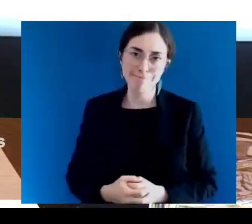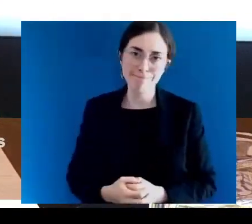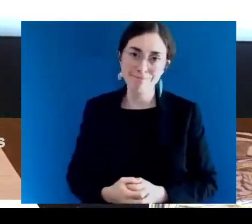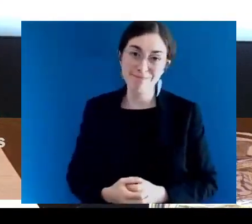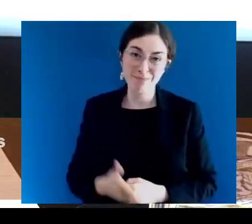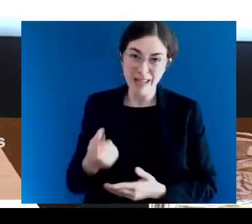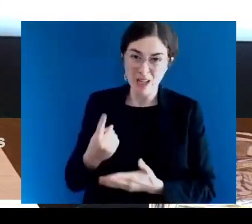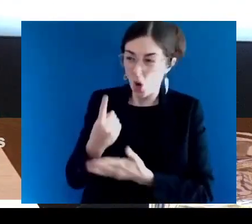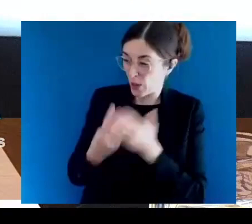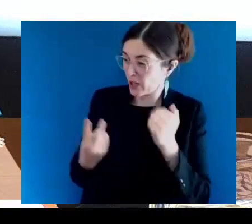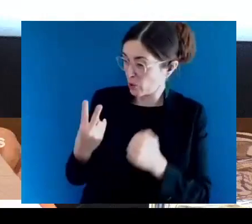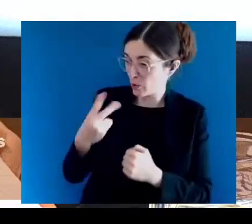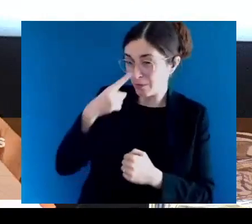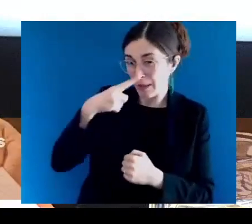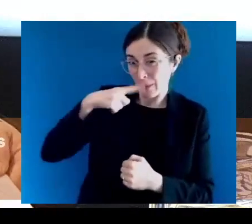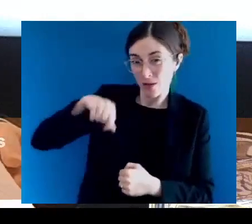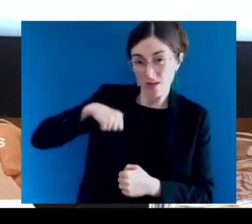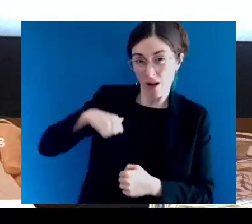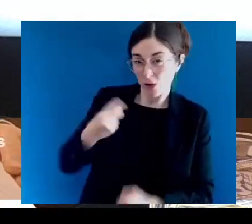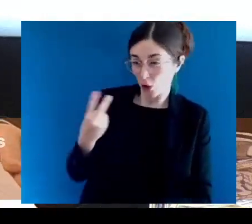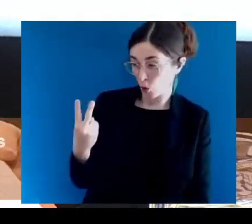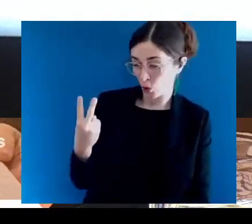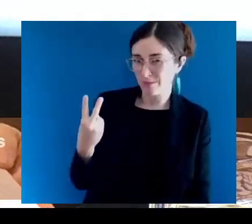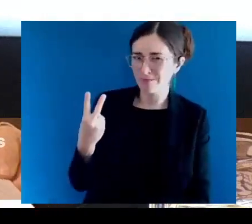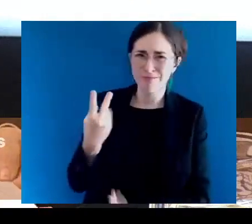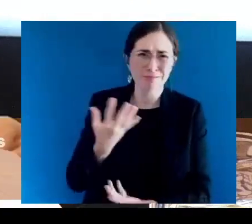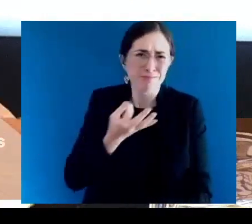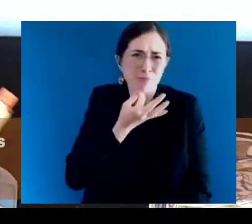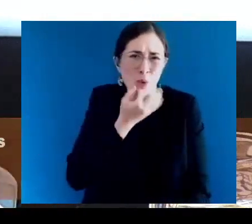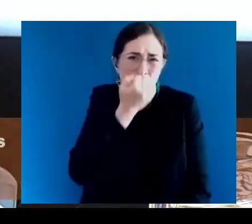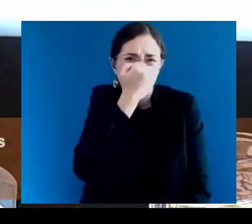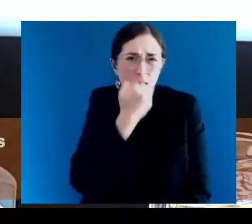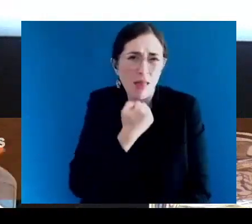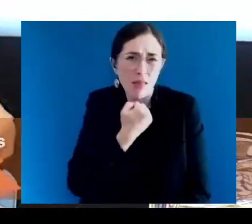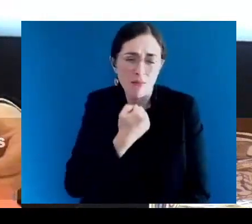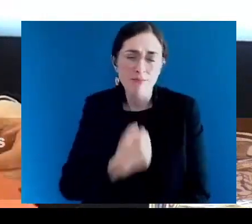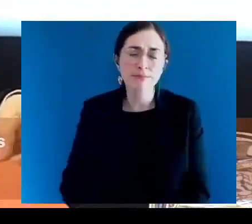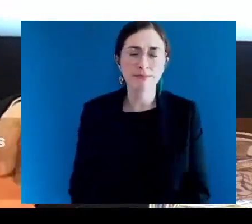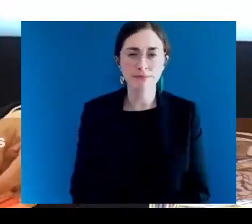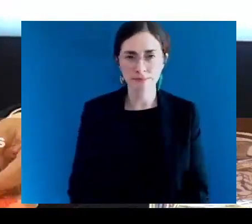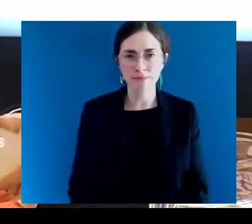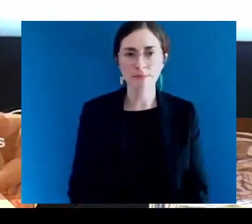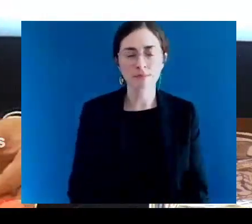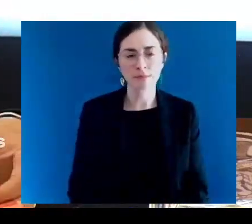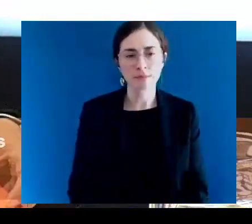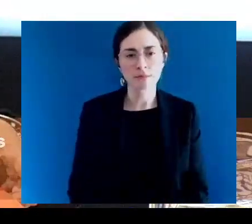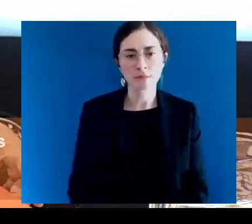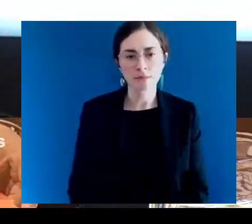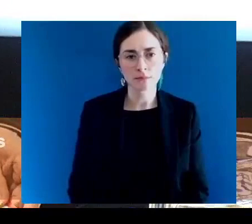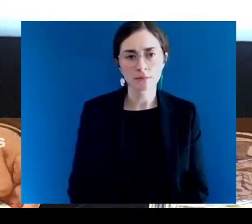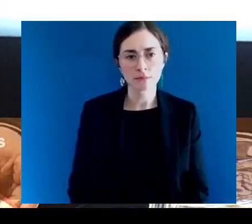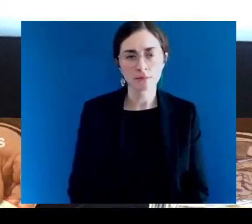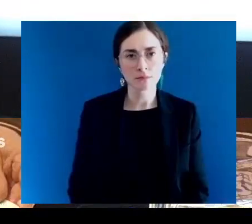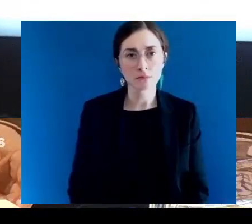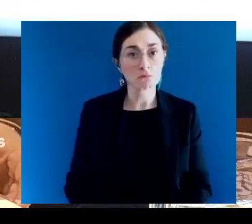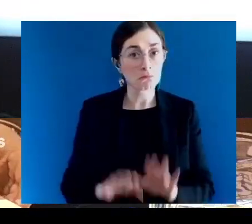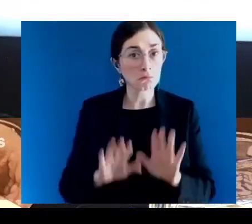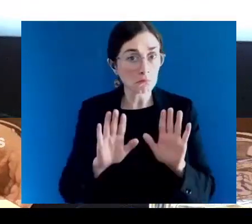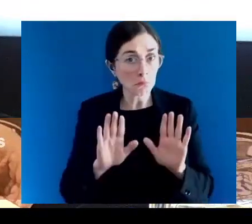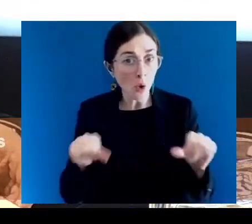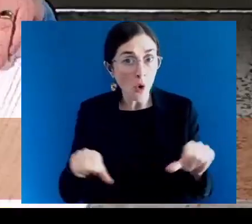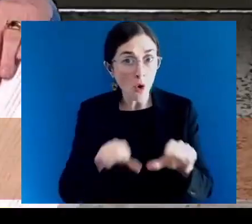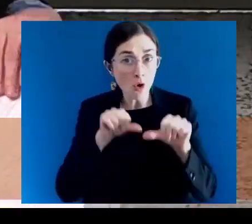small number. I want to jump for a moment, unless commissioners have other questions about that, annexure